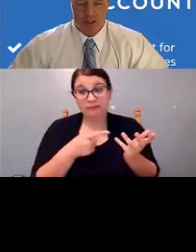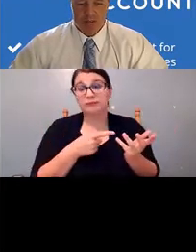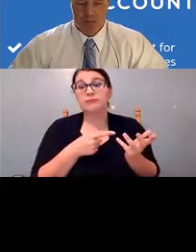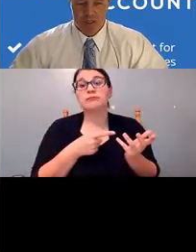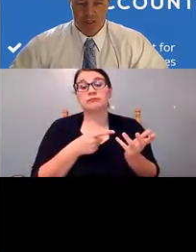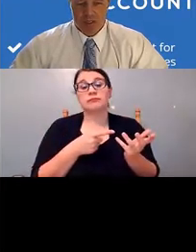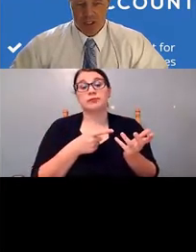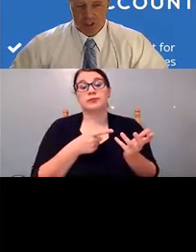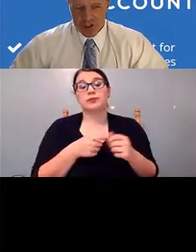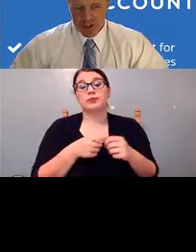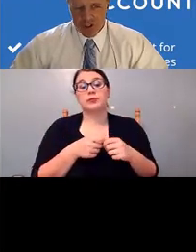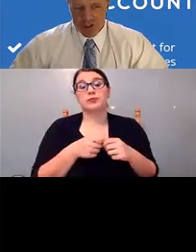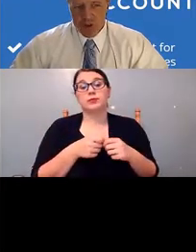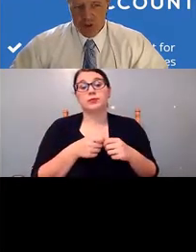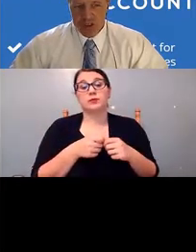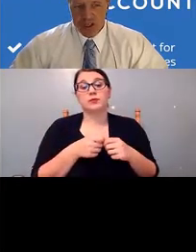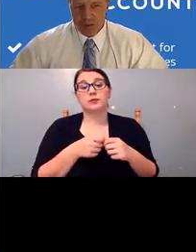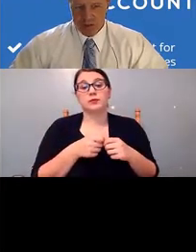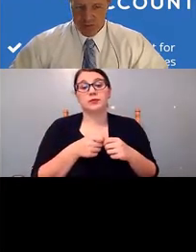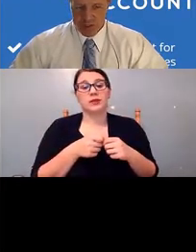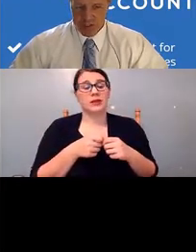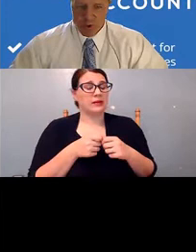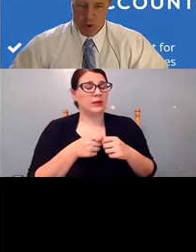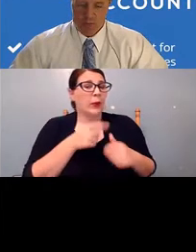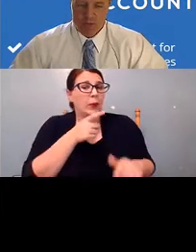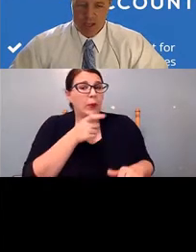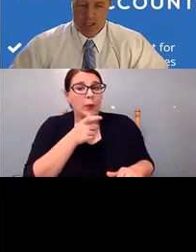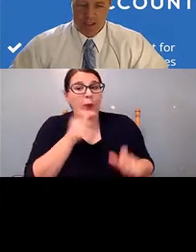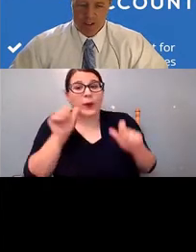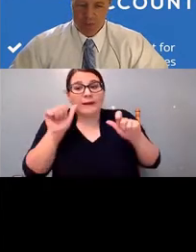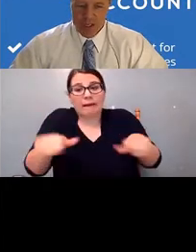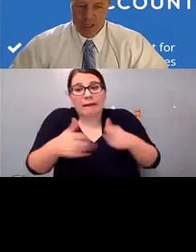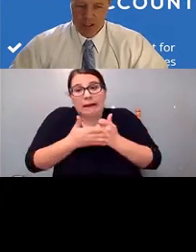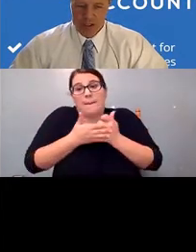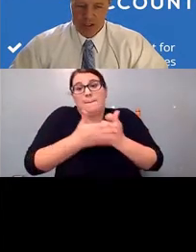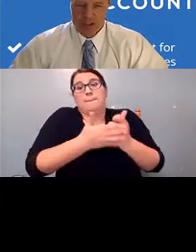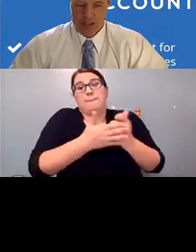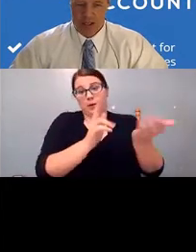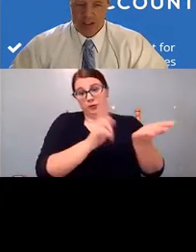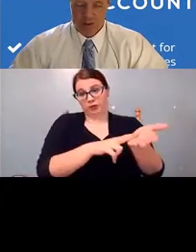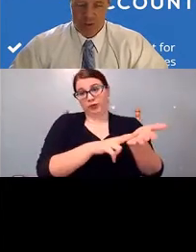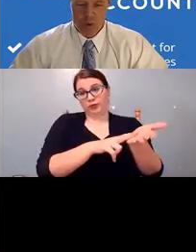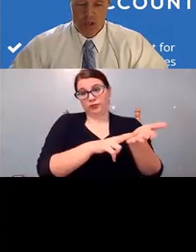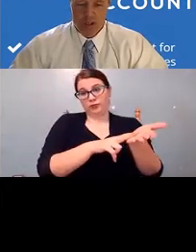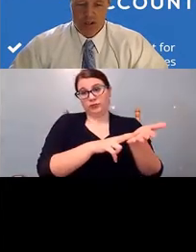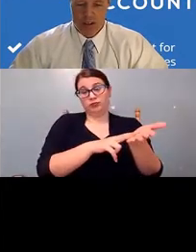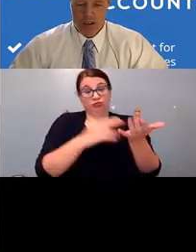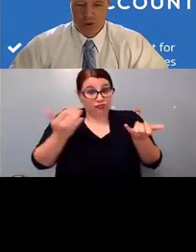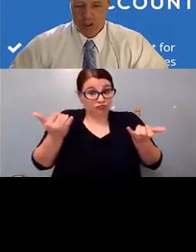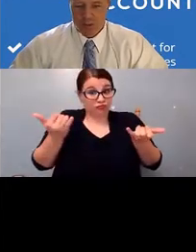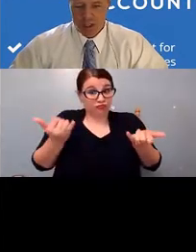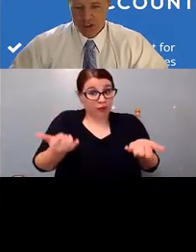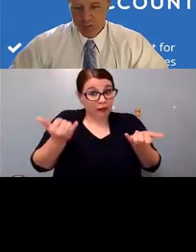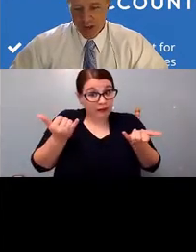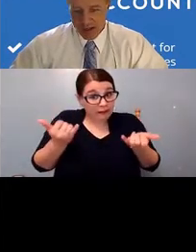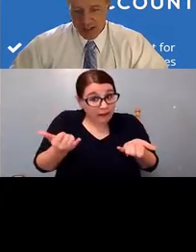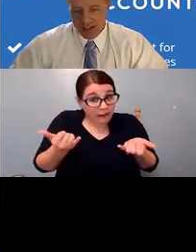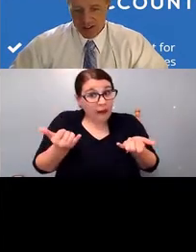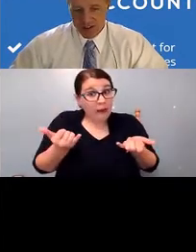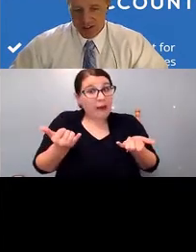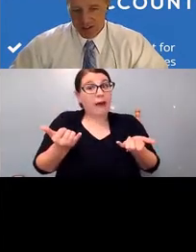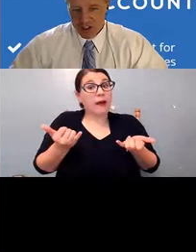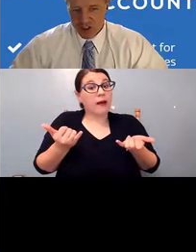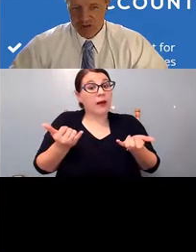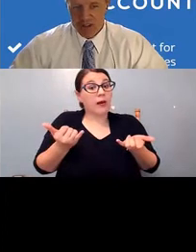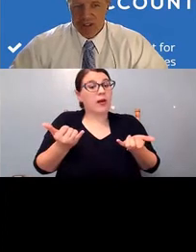together concerns who can help somebody enroll. And it does appear at this point that they're going to be expanding